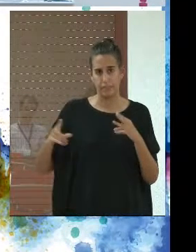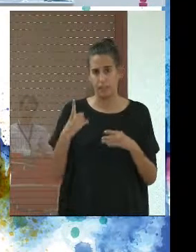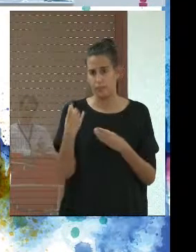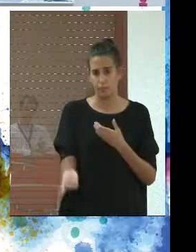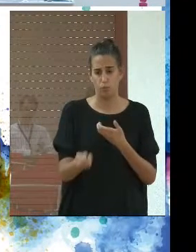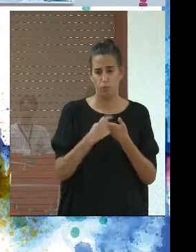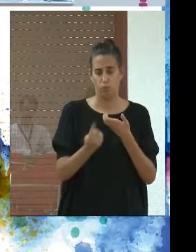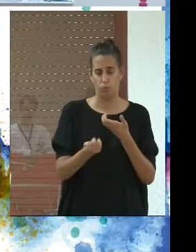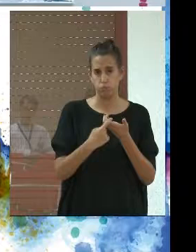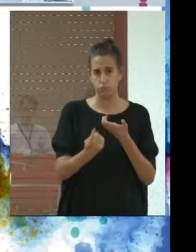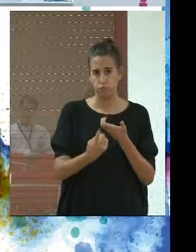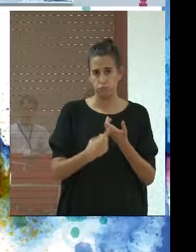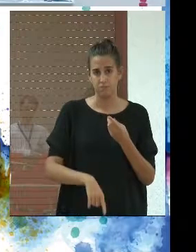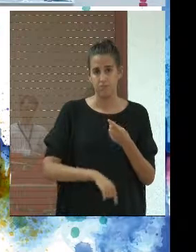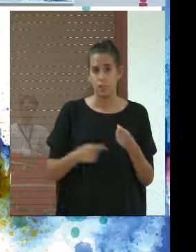injections. Uh,